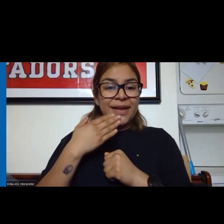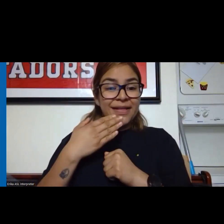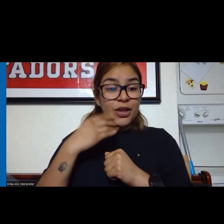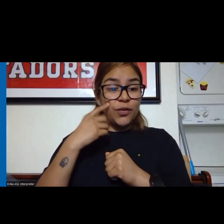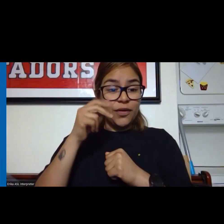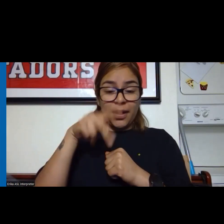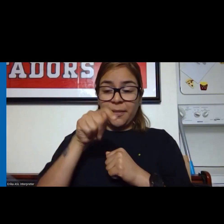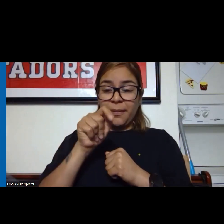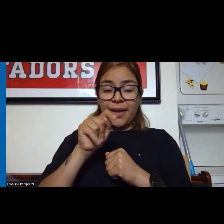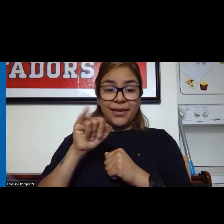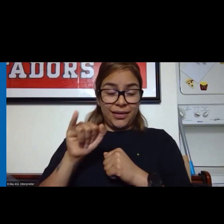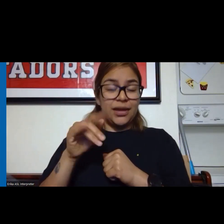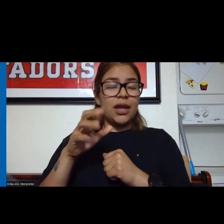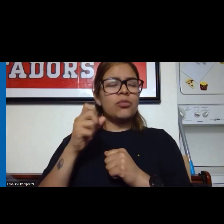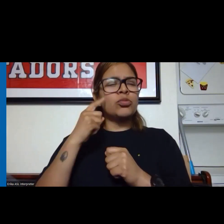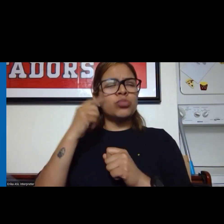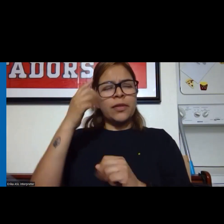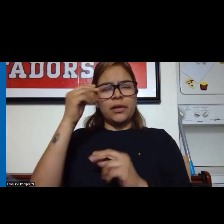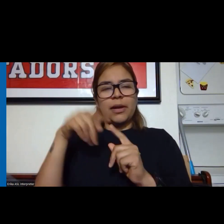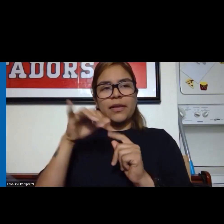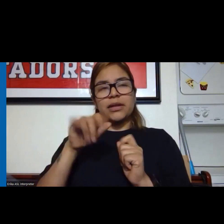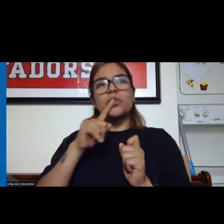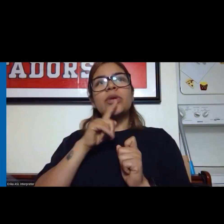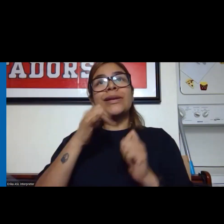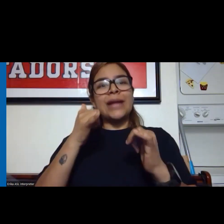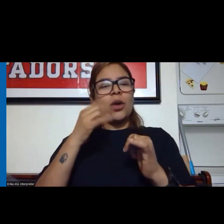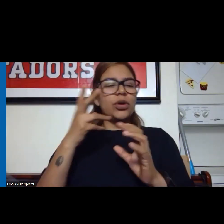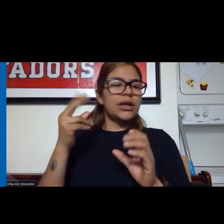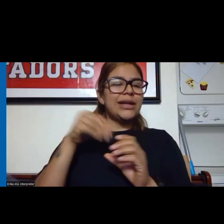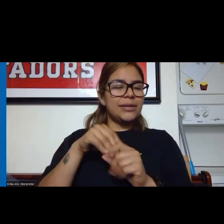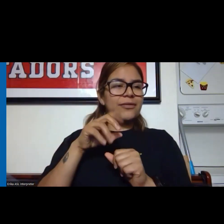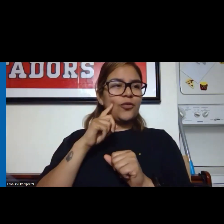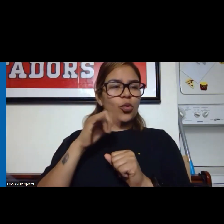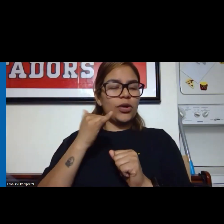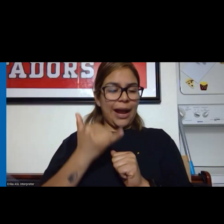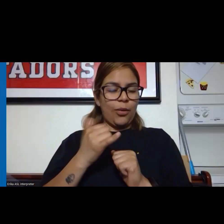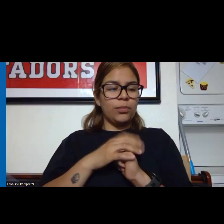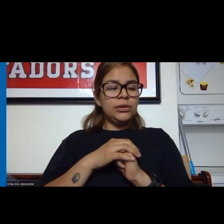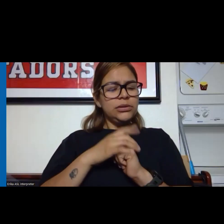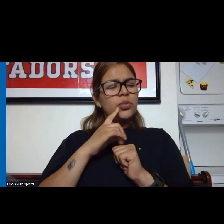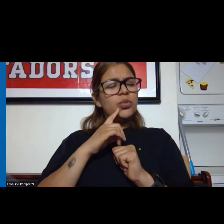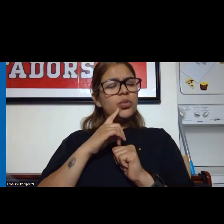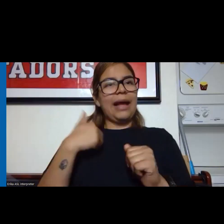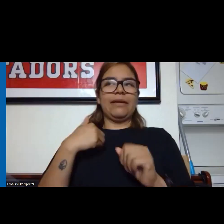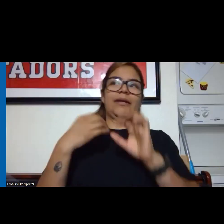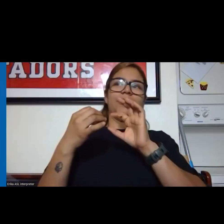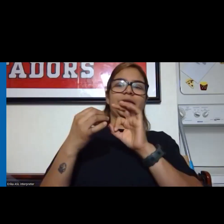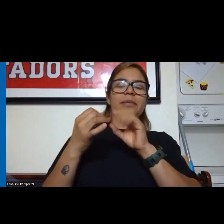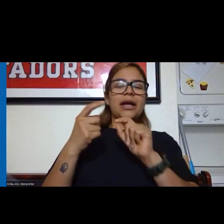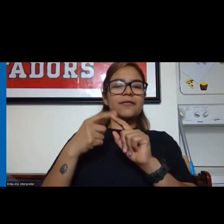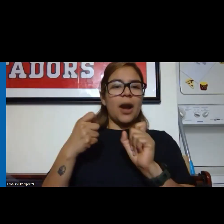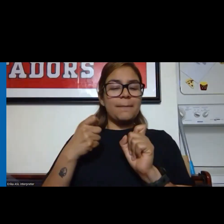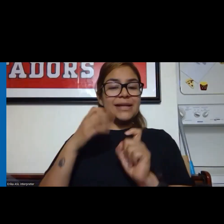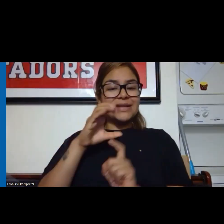that into consideration. I think one of the things that will really be kind of a point for us is really having the feedback from CMS on our